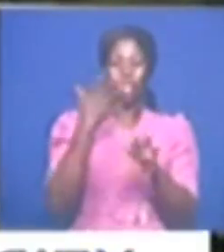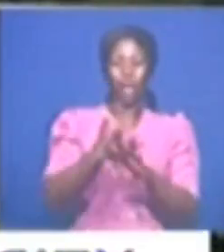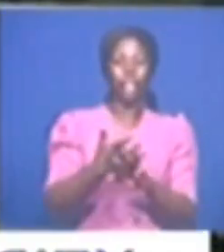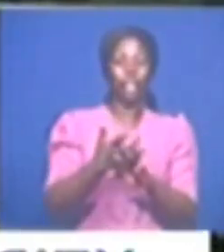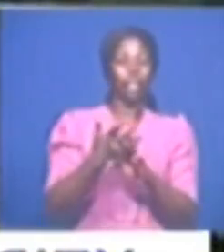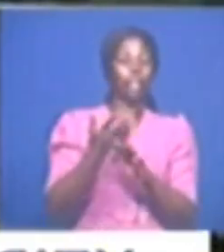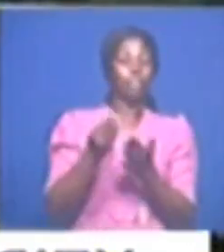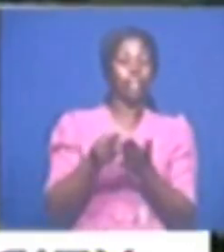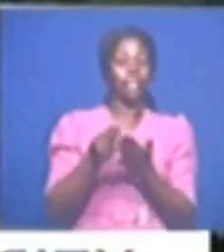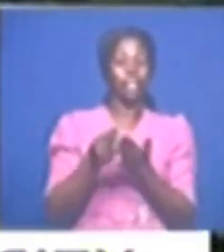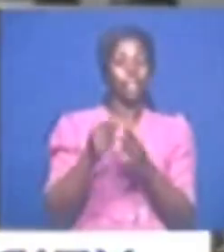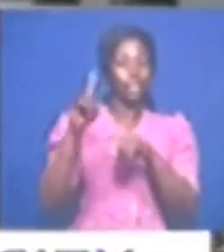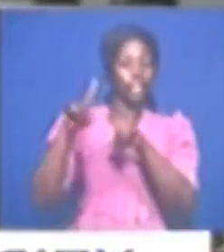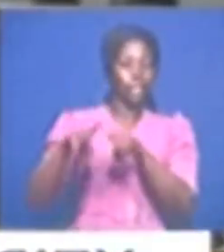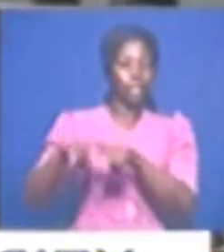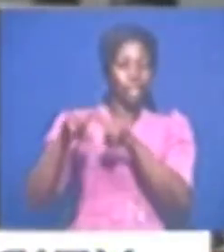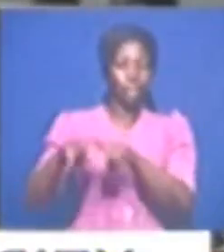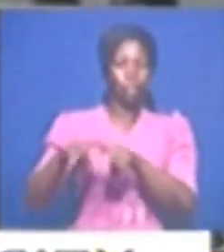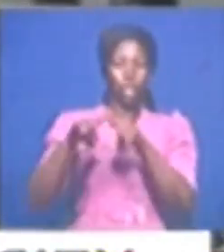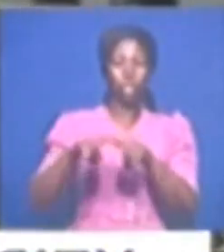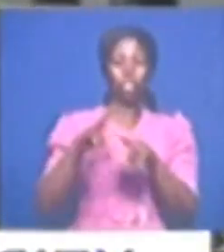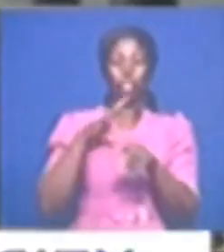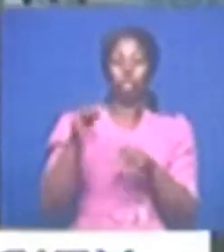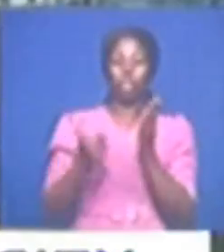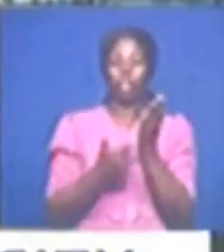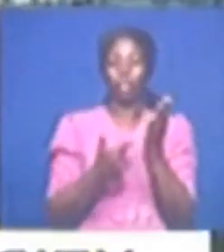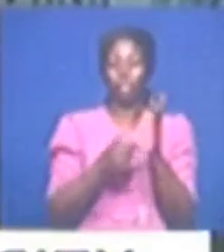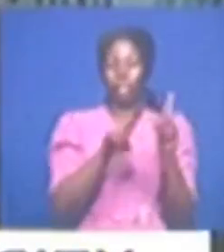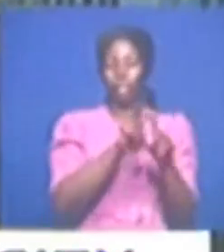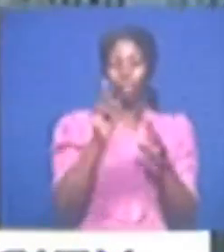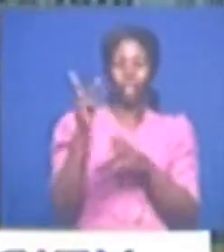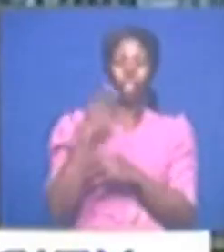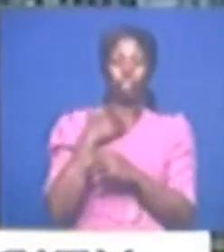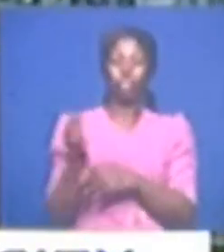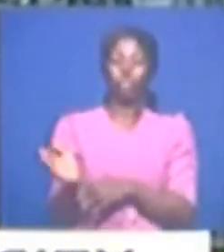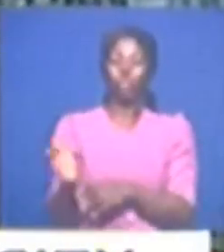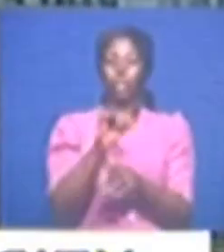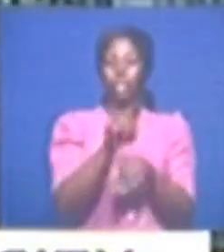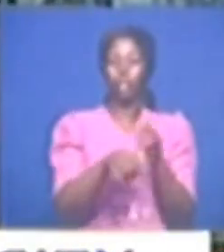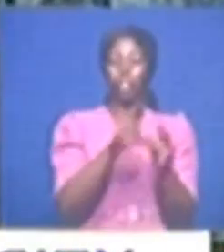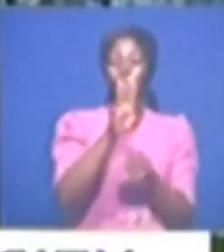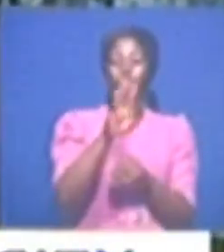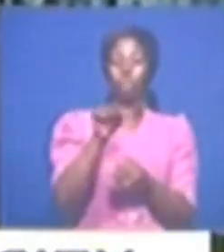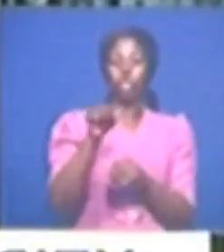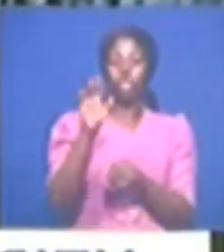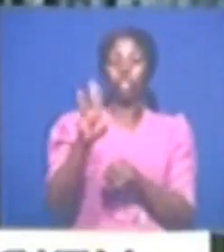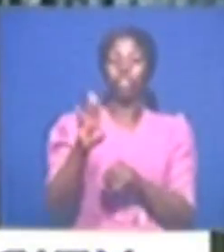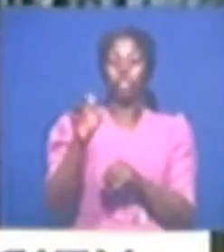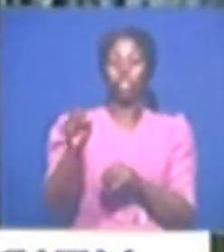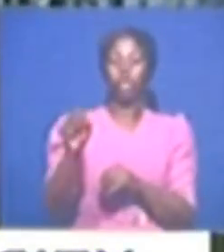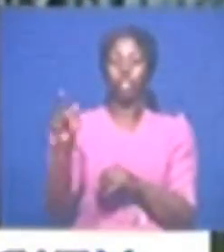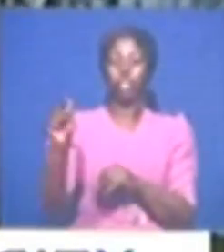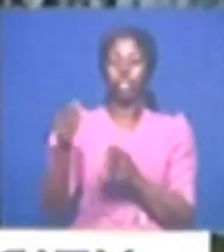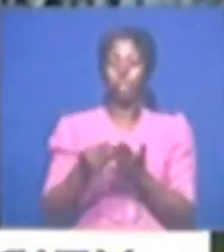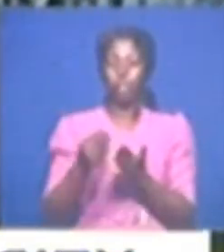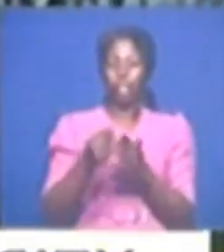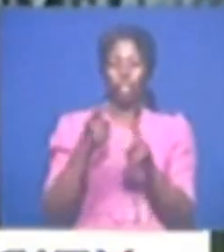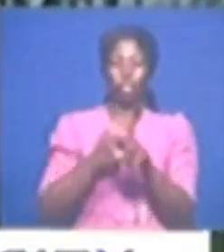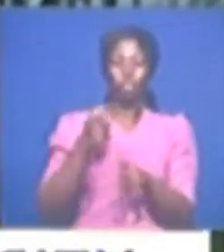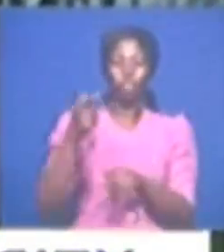the generation technology. Kenya is also seeking to mobilize at least 4.45 trillion shillings from pension